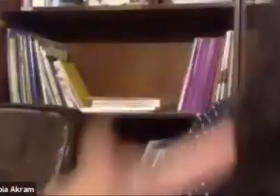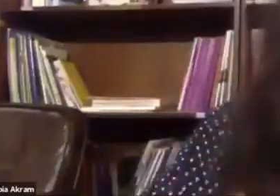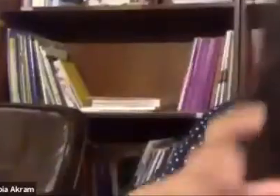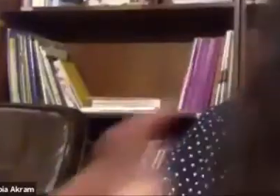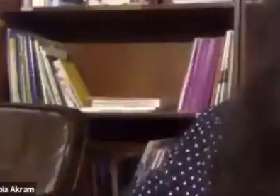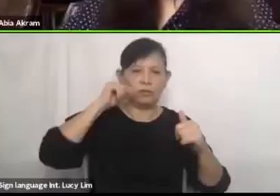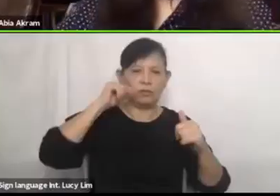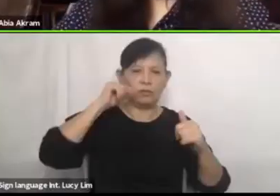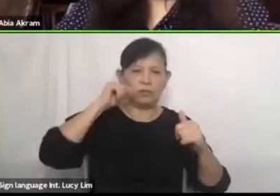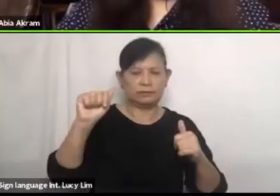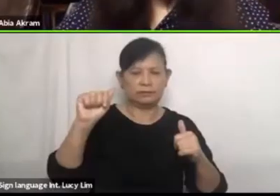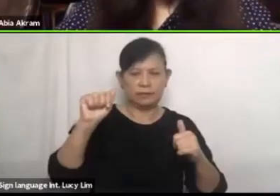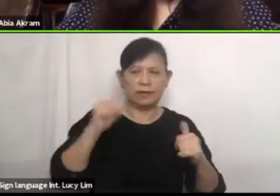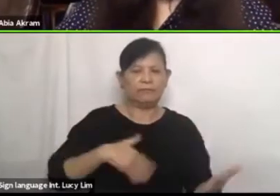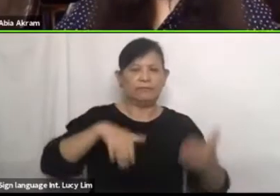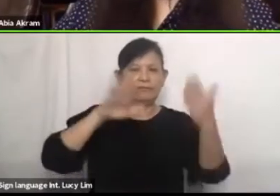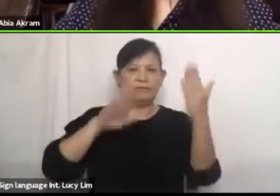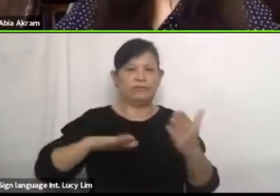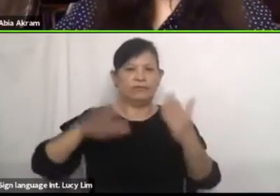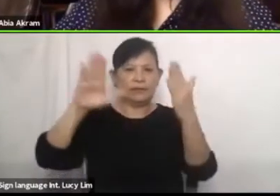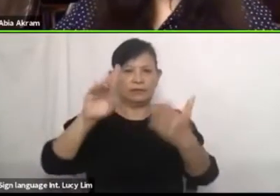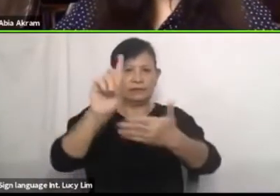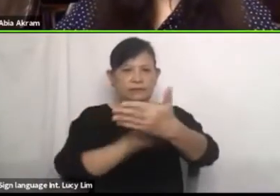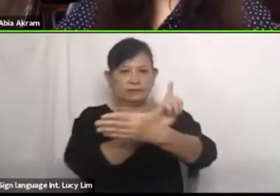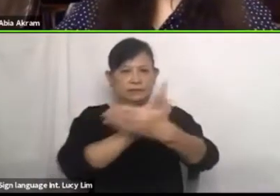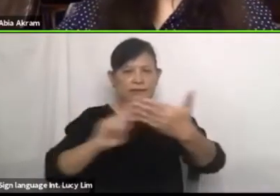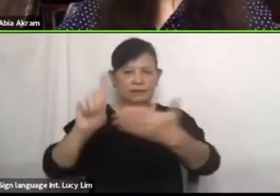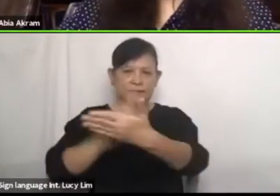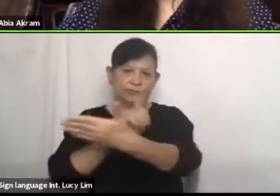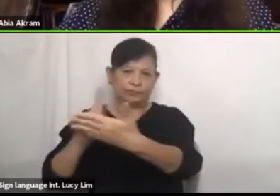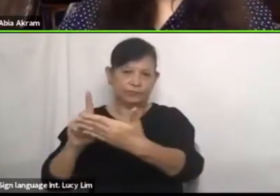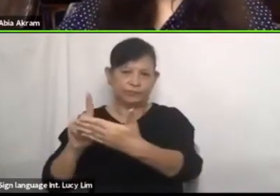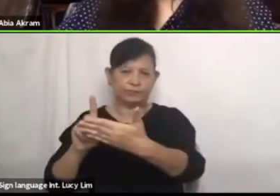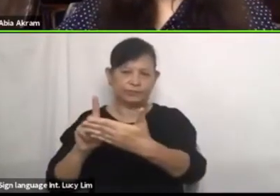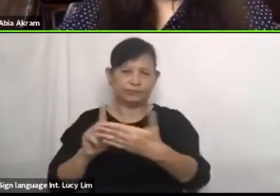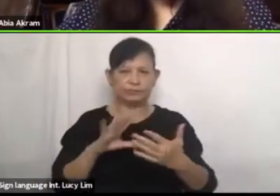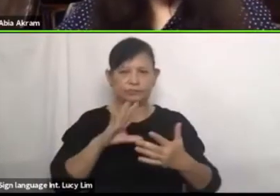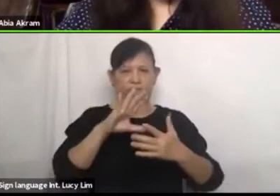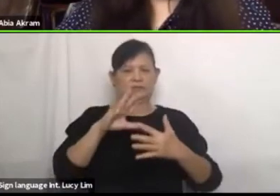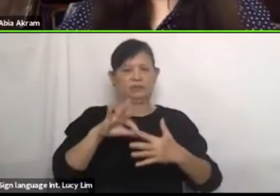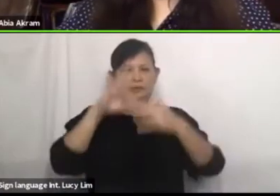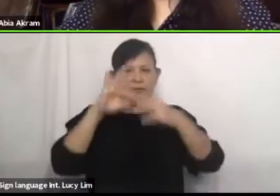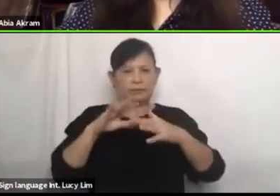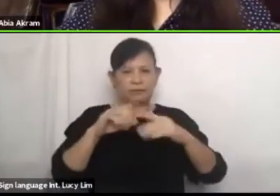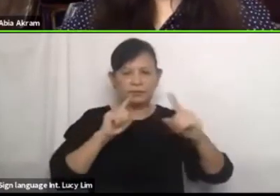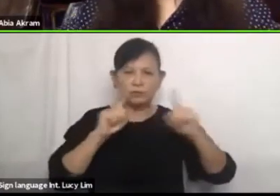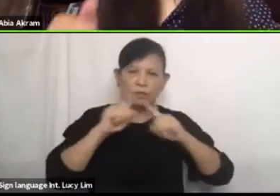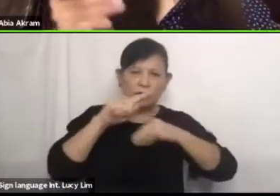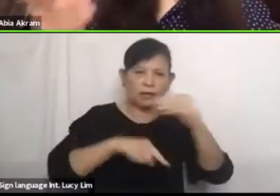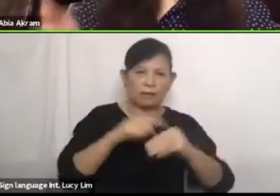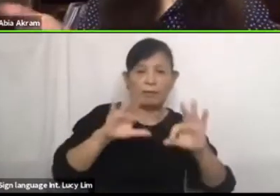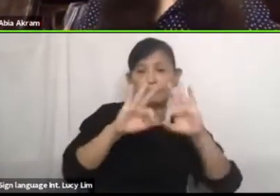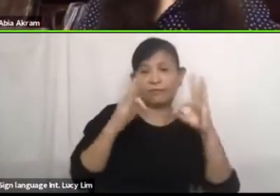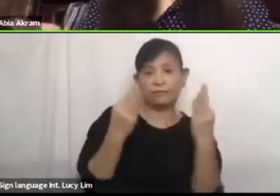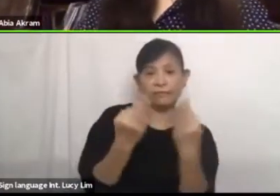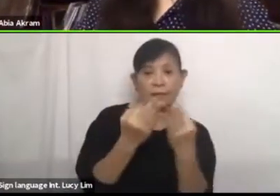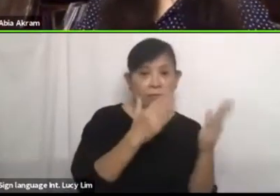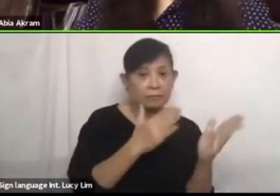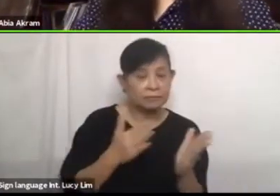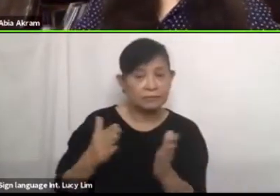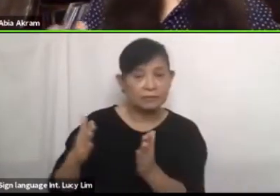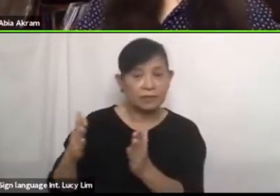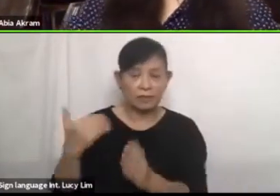harassed and face the discrimination, especially when we talk about family planning and all. They have only one